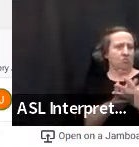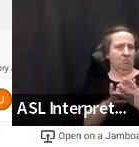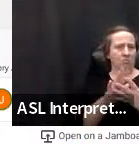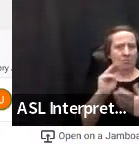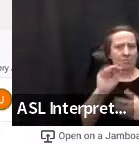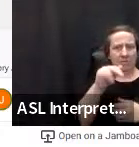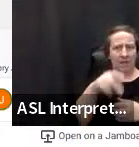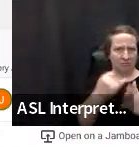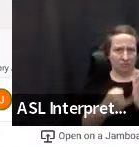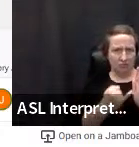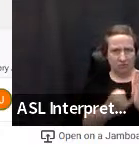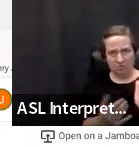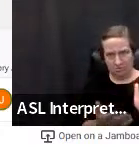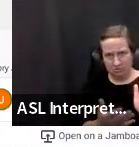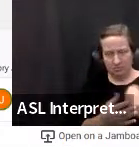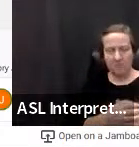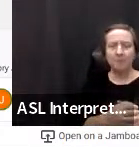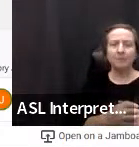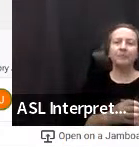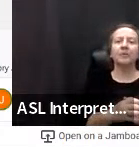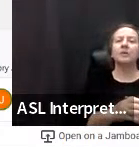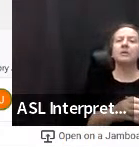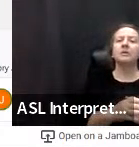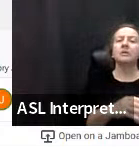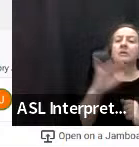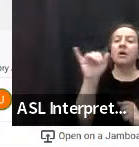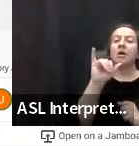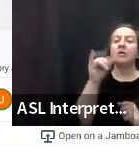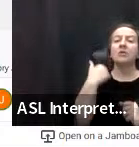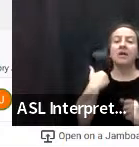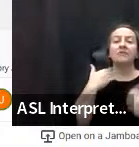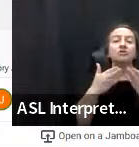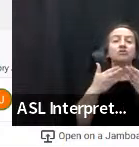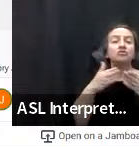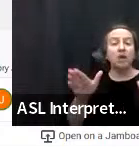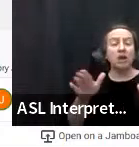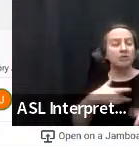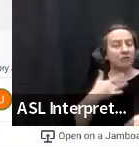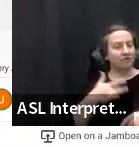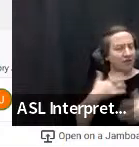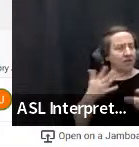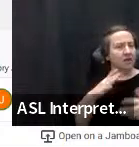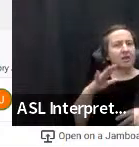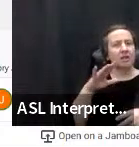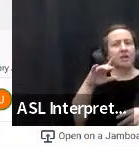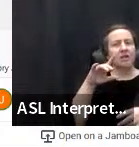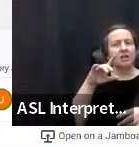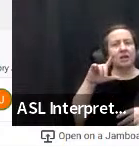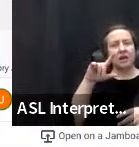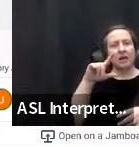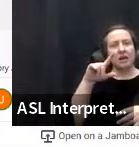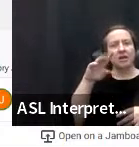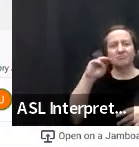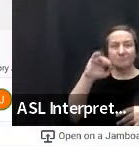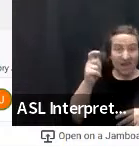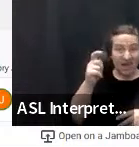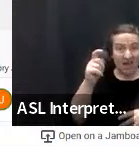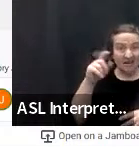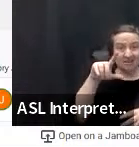maps are drawn. We also had a general consensus that light rail through to Vancouver would